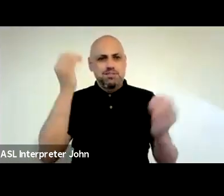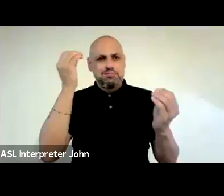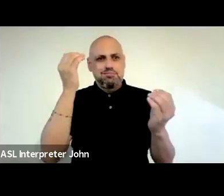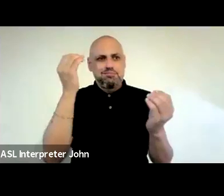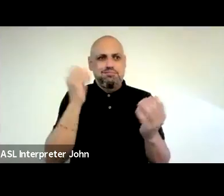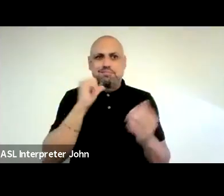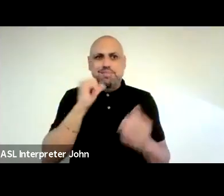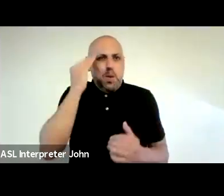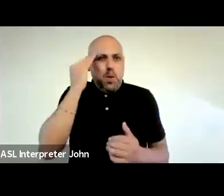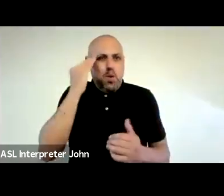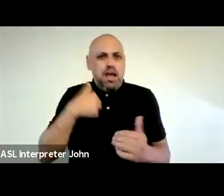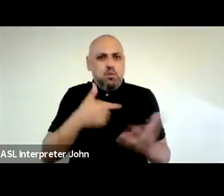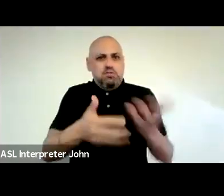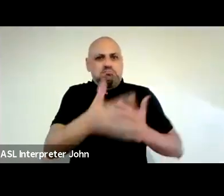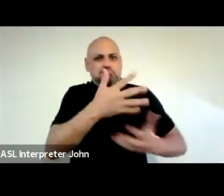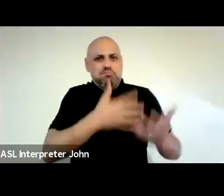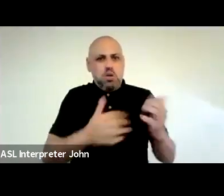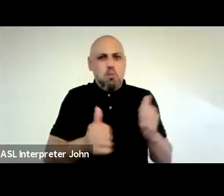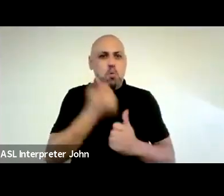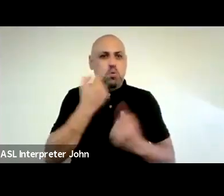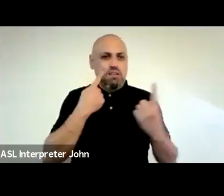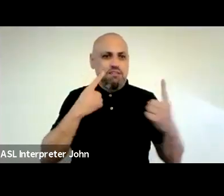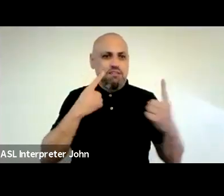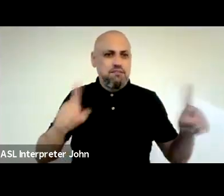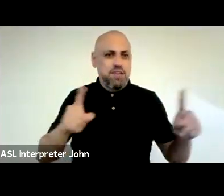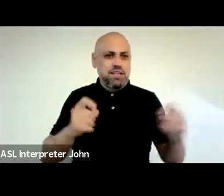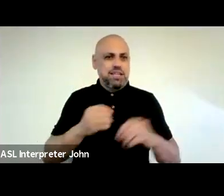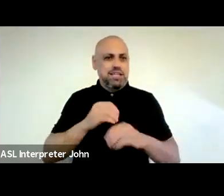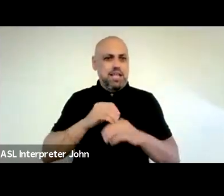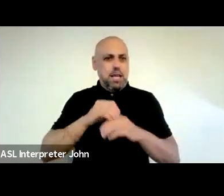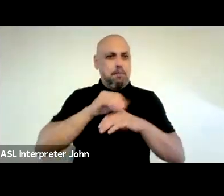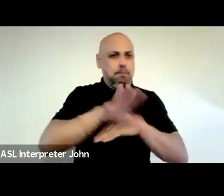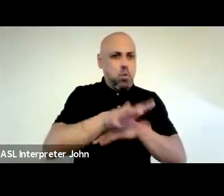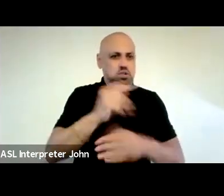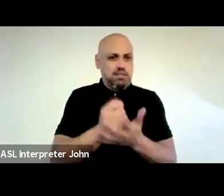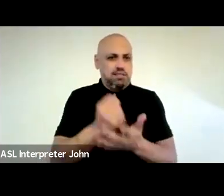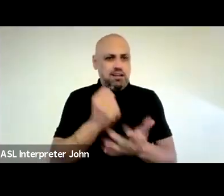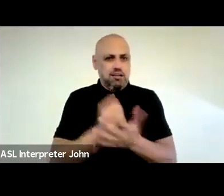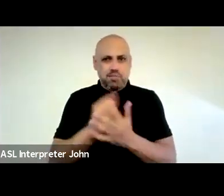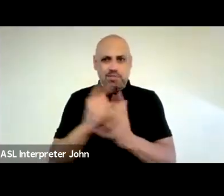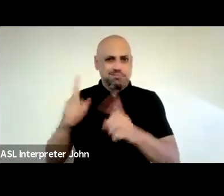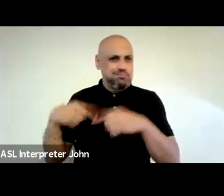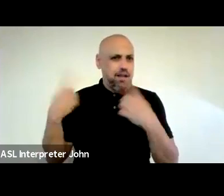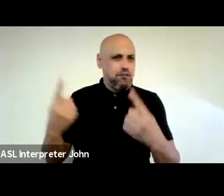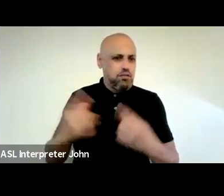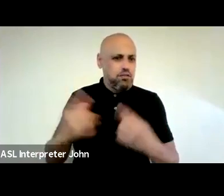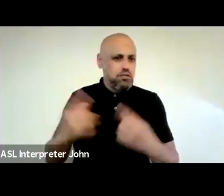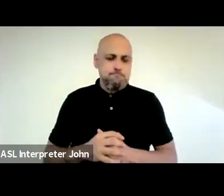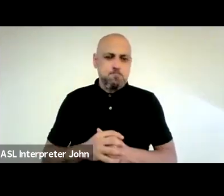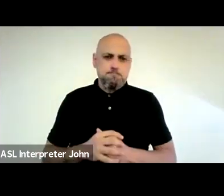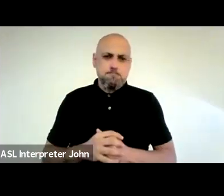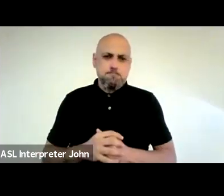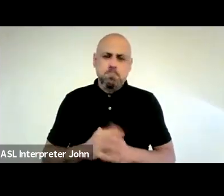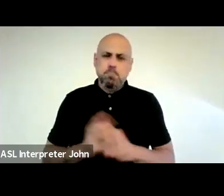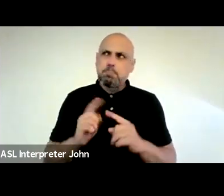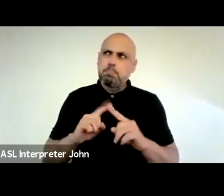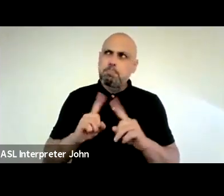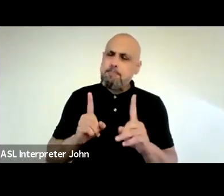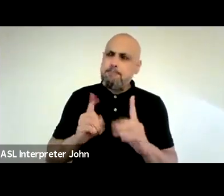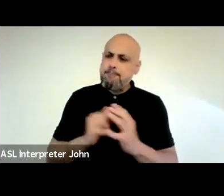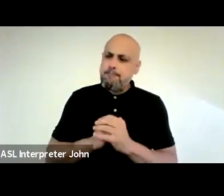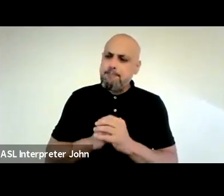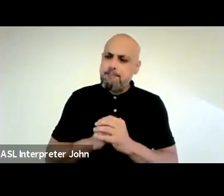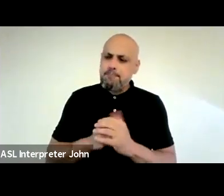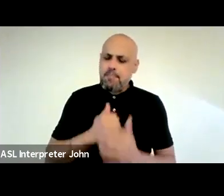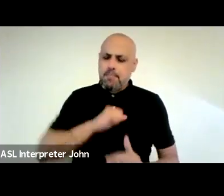engaging in one of the most effective exposure therapies I would ever perform. Yet,